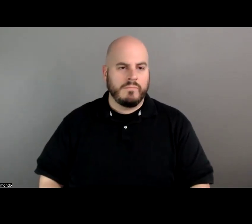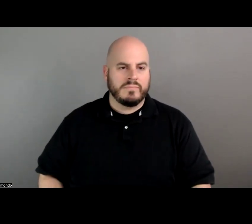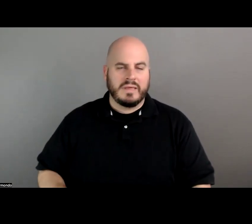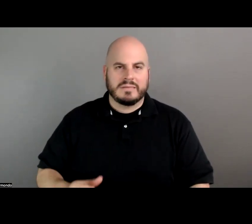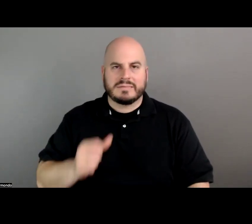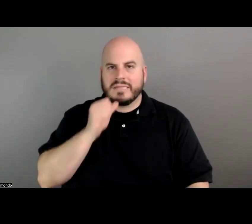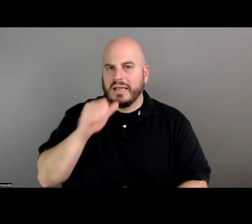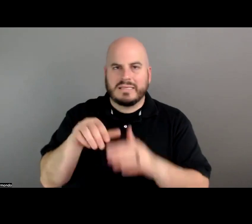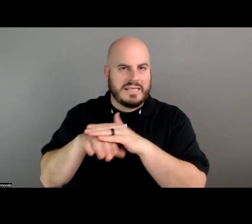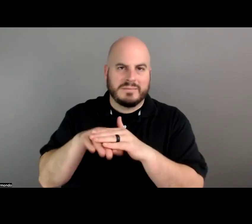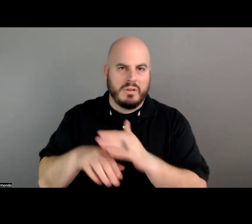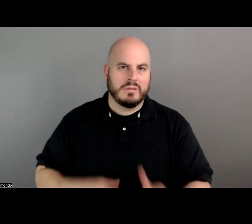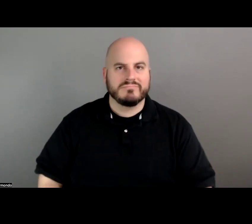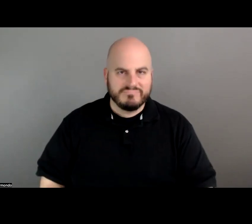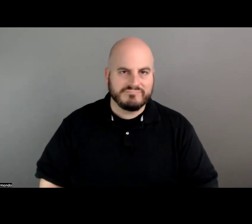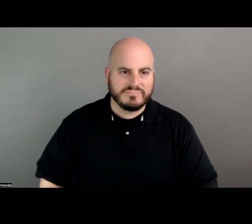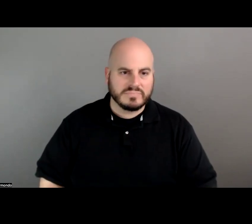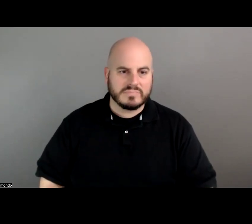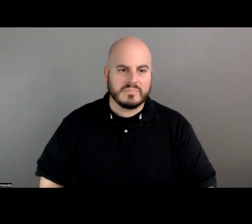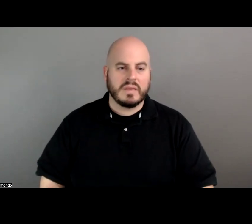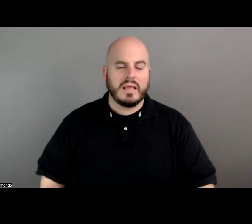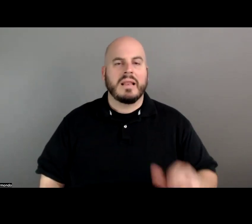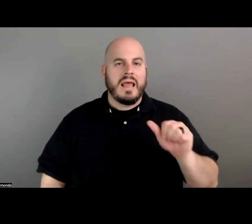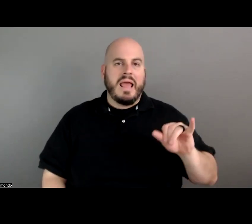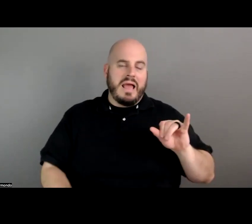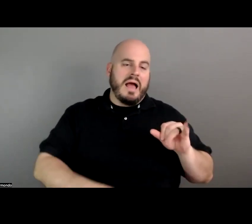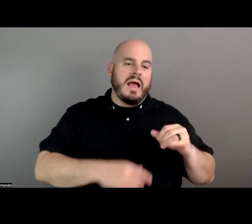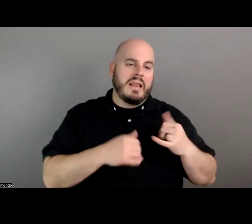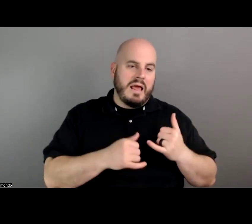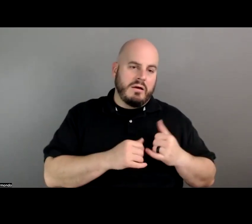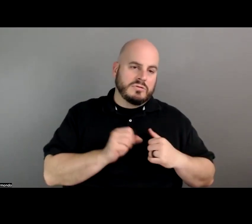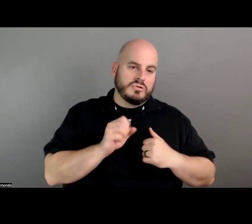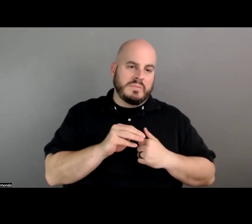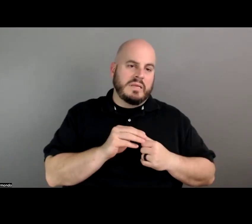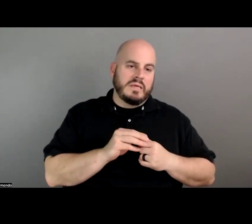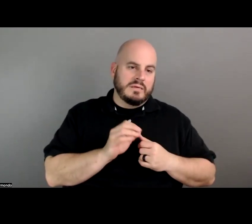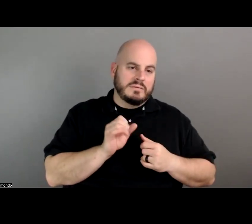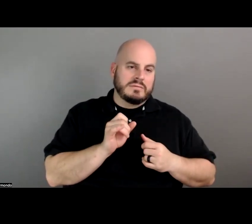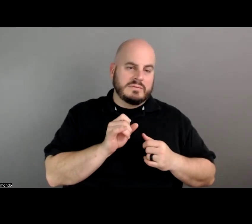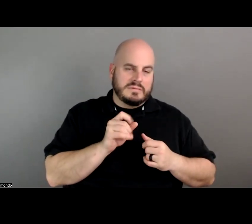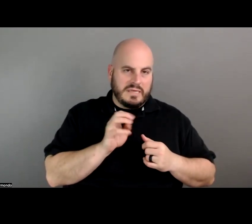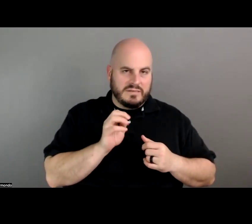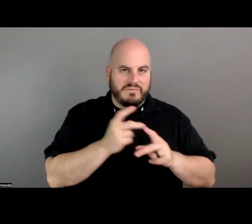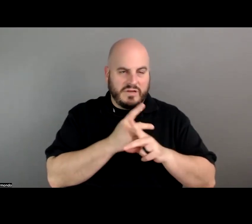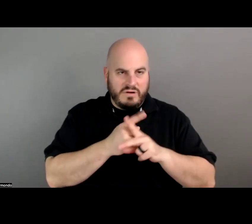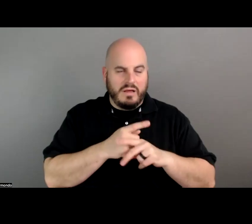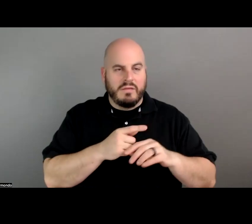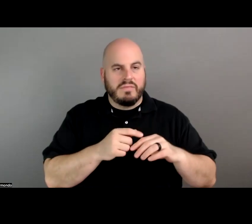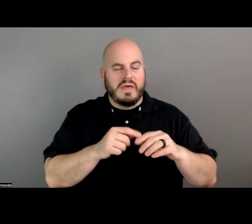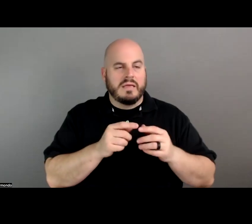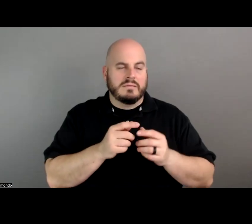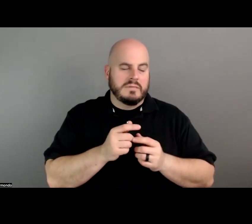inaccessible. And AI at this point on the social media sites is smart enough to figure out that text as long as it's relatively